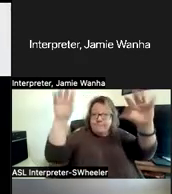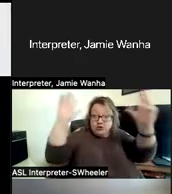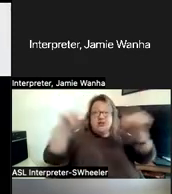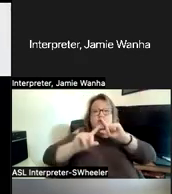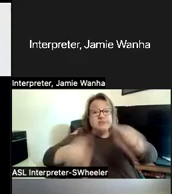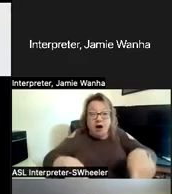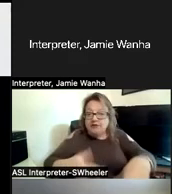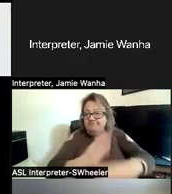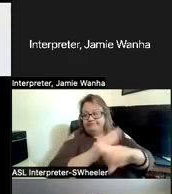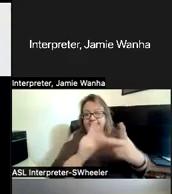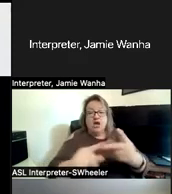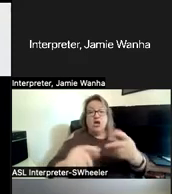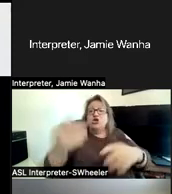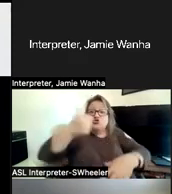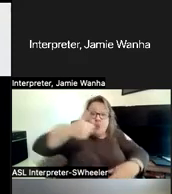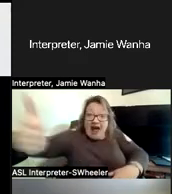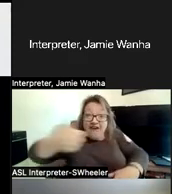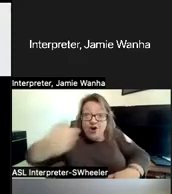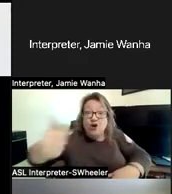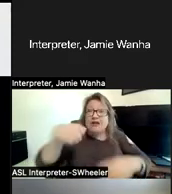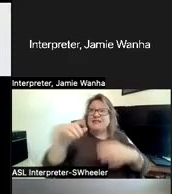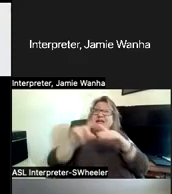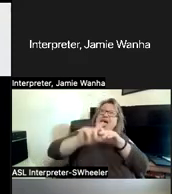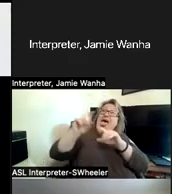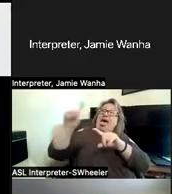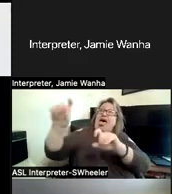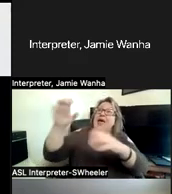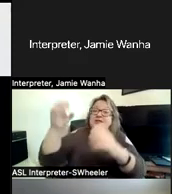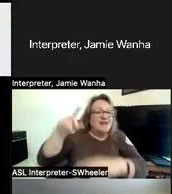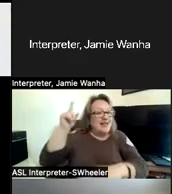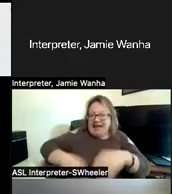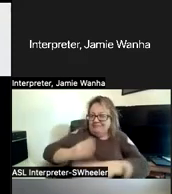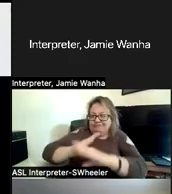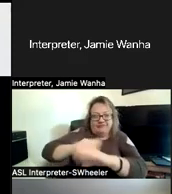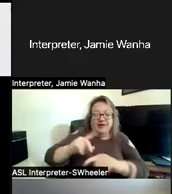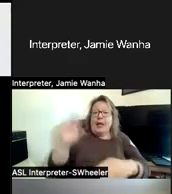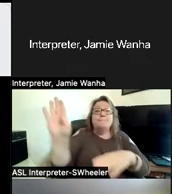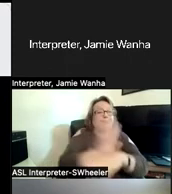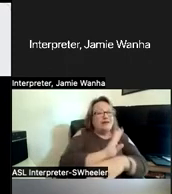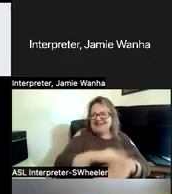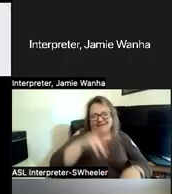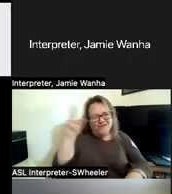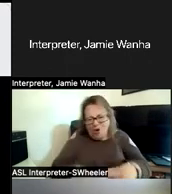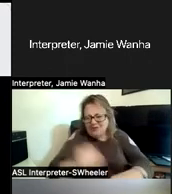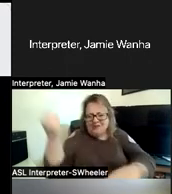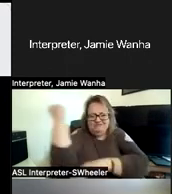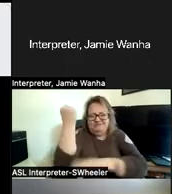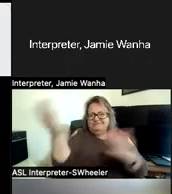complicate travel to emergency shelter, cause business disruptions, and of course, because we are a border